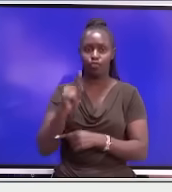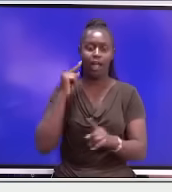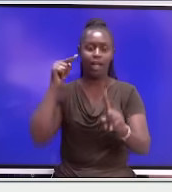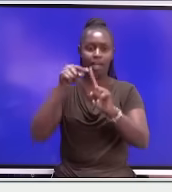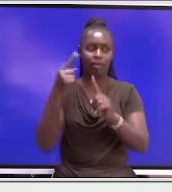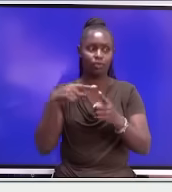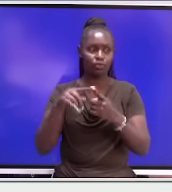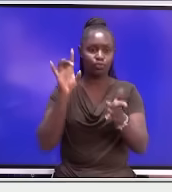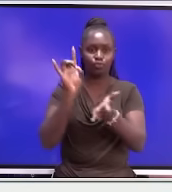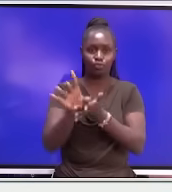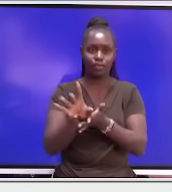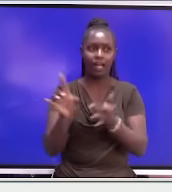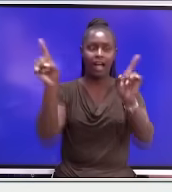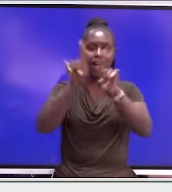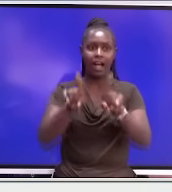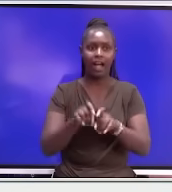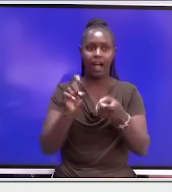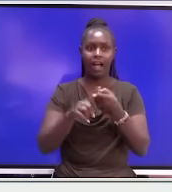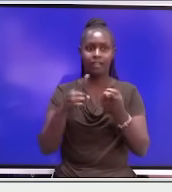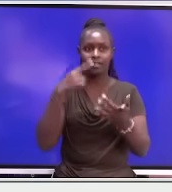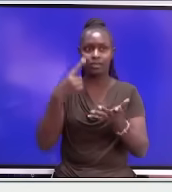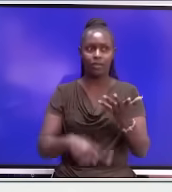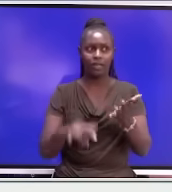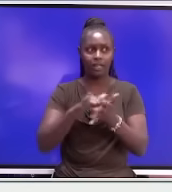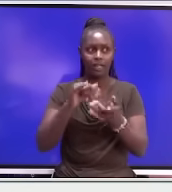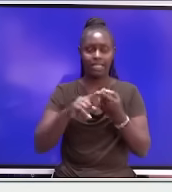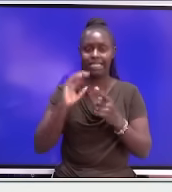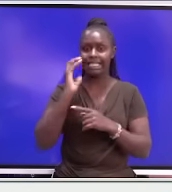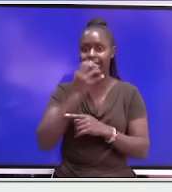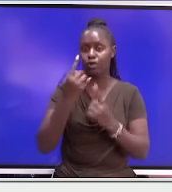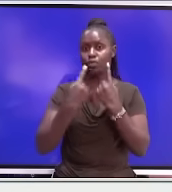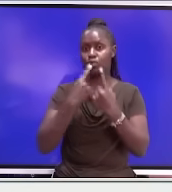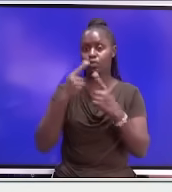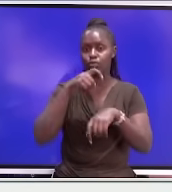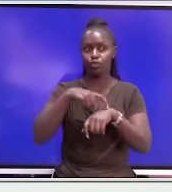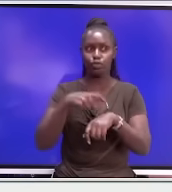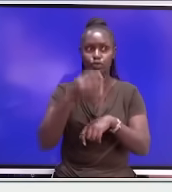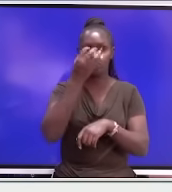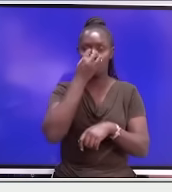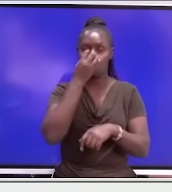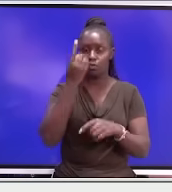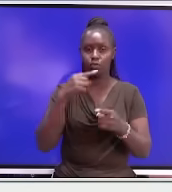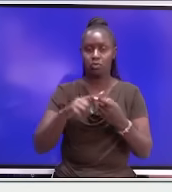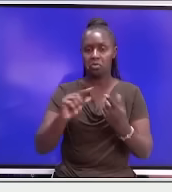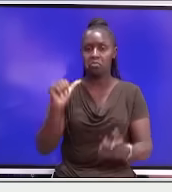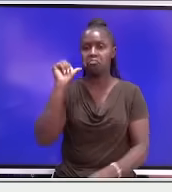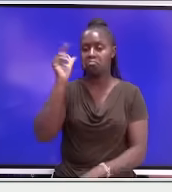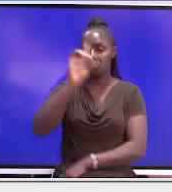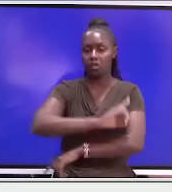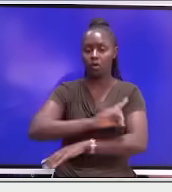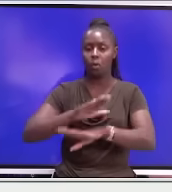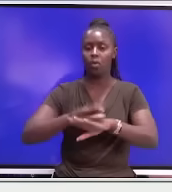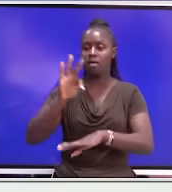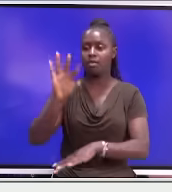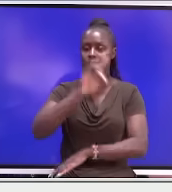him, terming the move as nonsense. Gachagua, who spoke during President William Ruto's final day on his three-day working